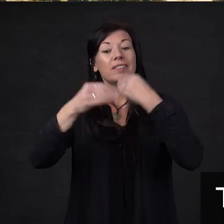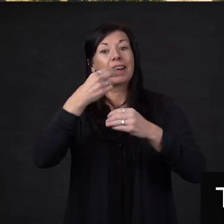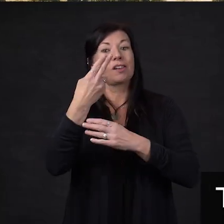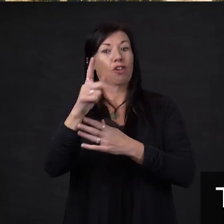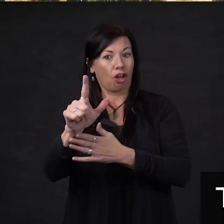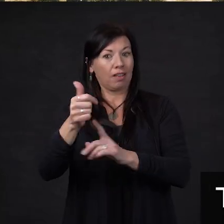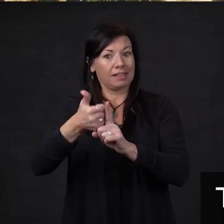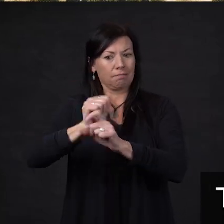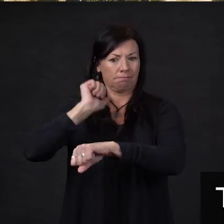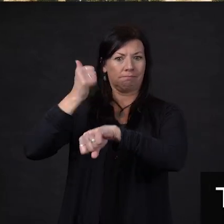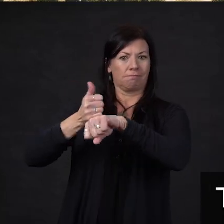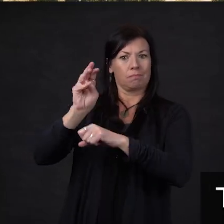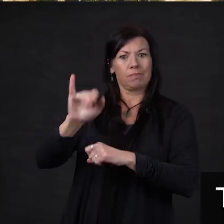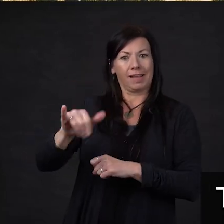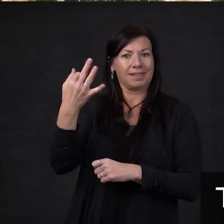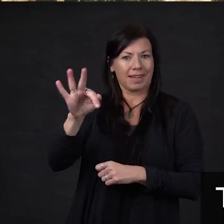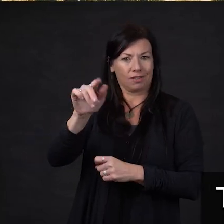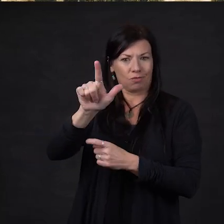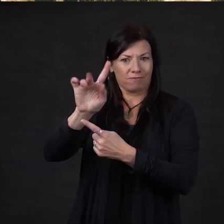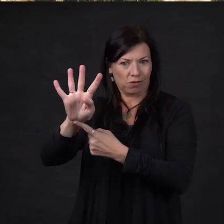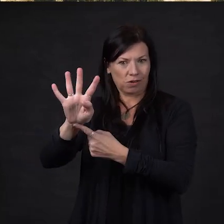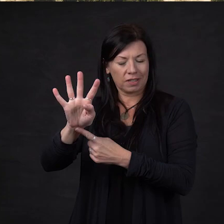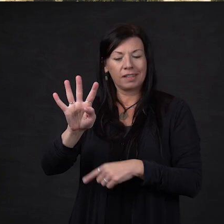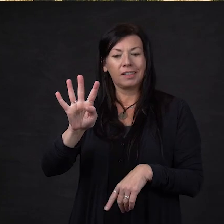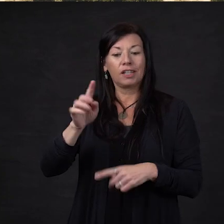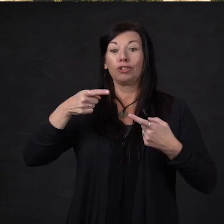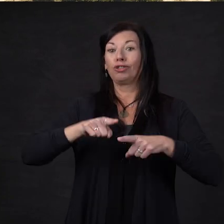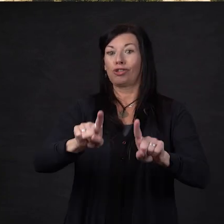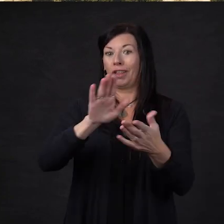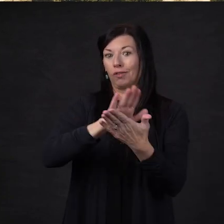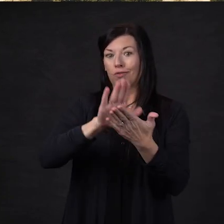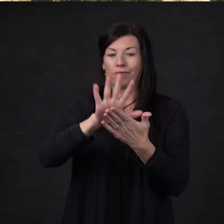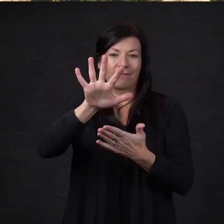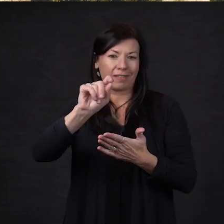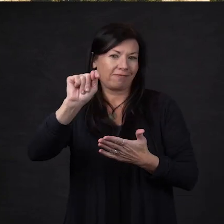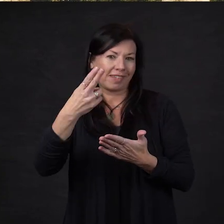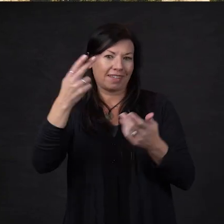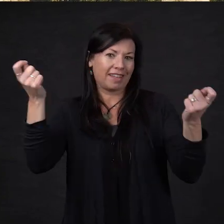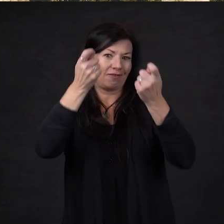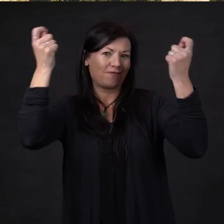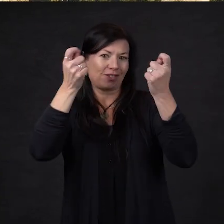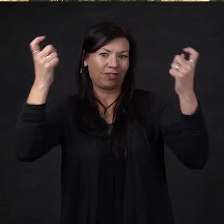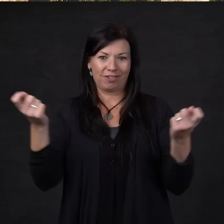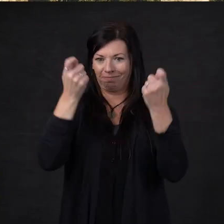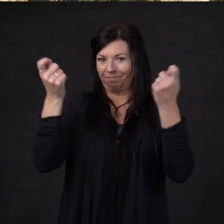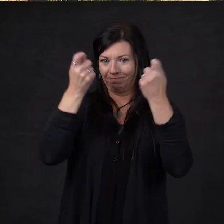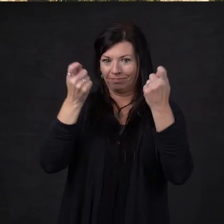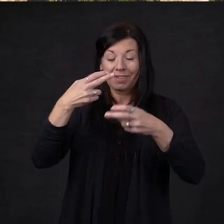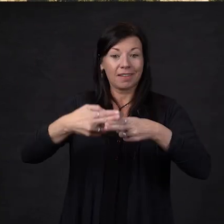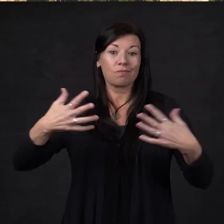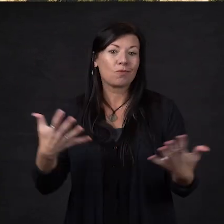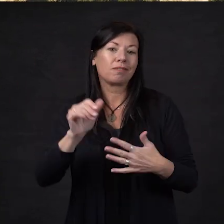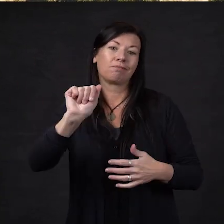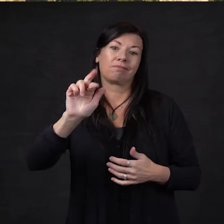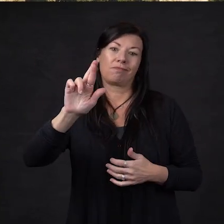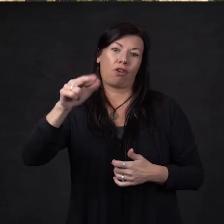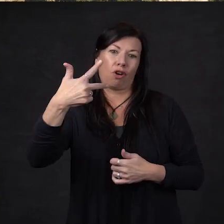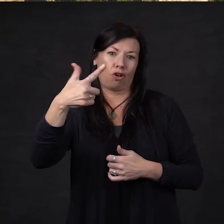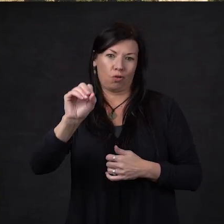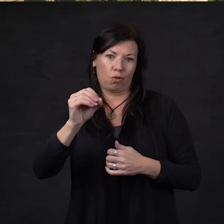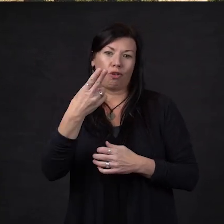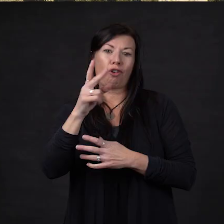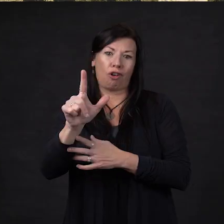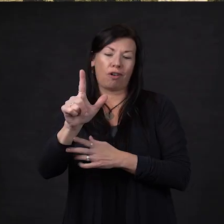dining hall was dedicated in May 1924 at the school's 50th anniversary celebration. It was named Argo Hall to honor the